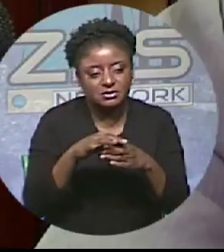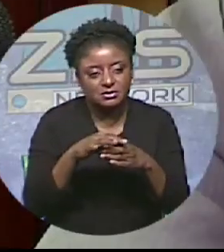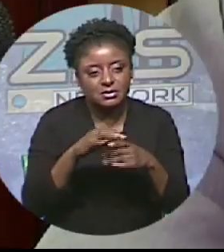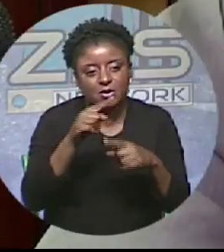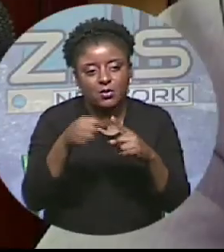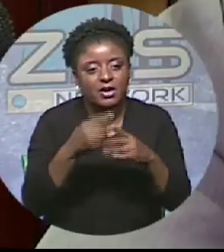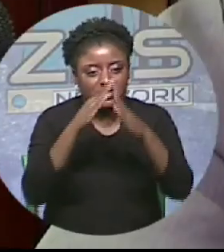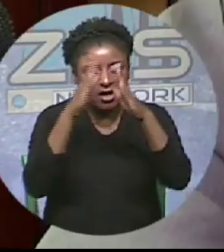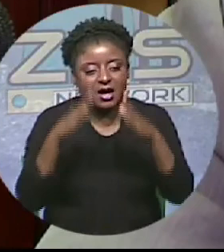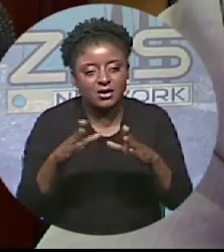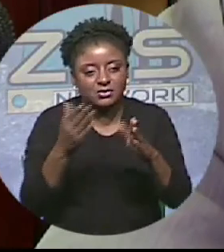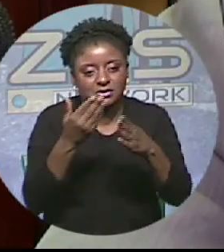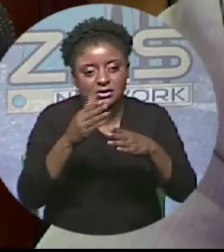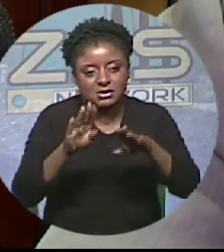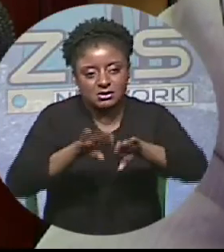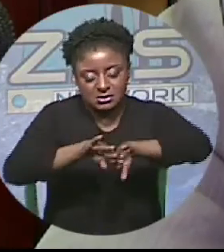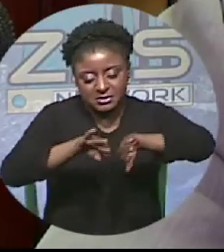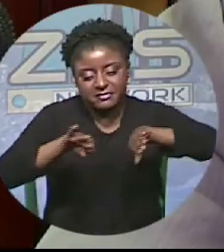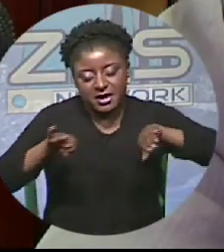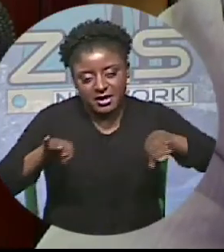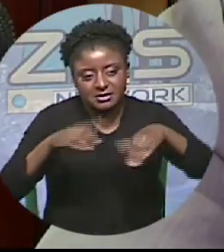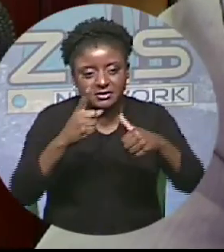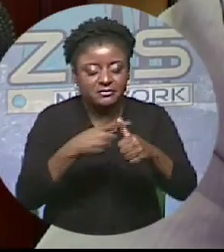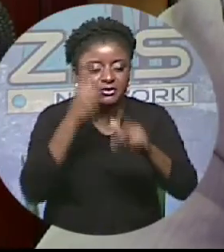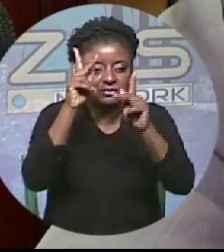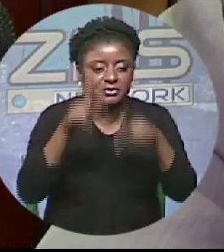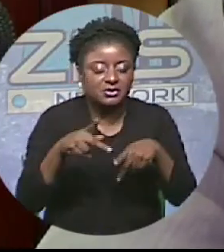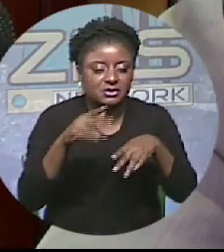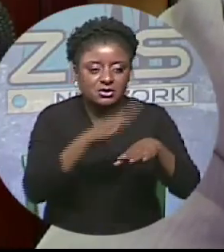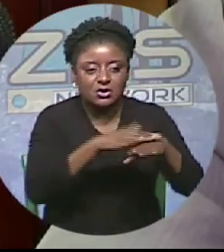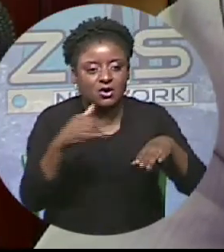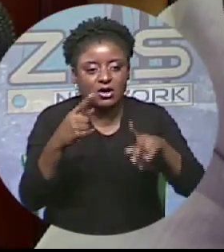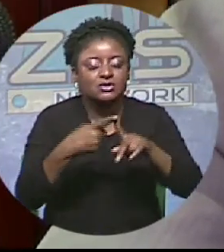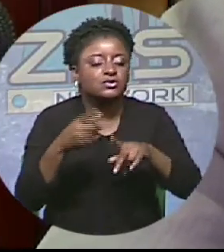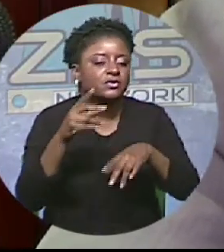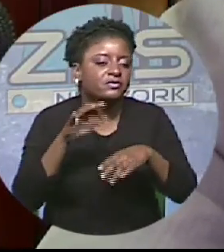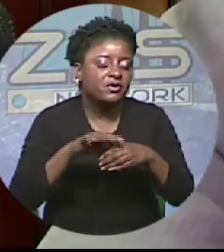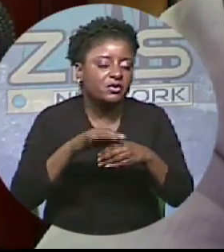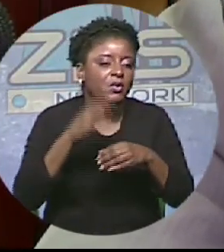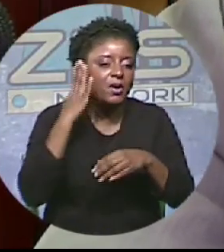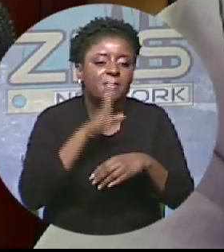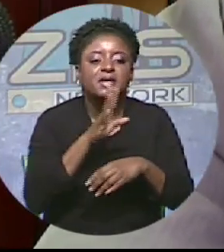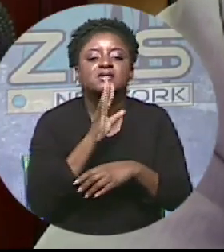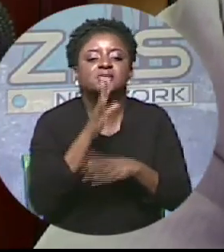when the House divides, the first person who will be called upon to vote will be the Speaker.